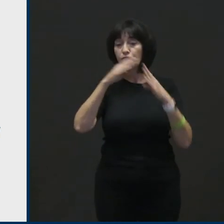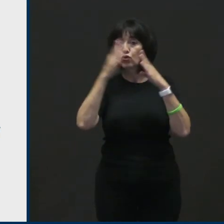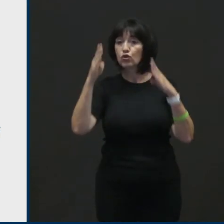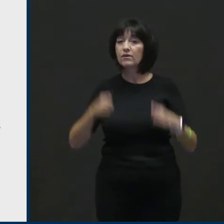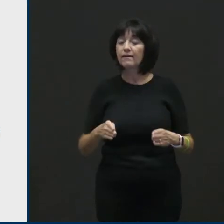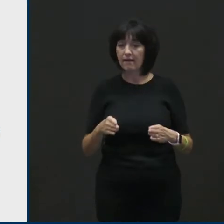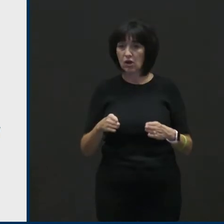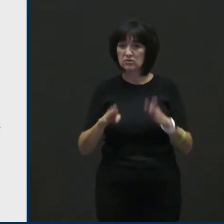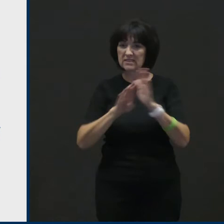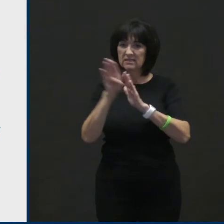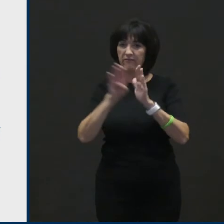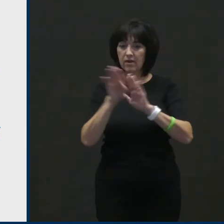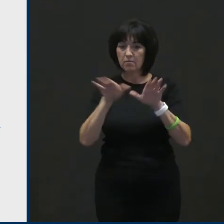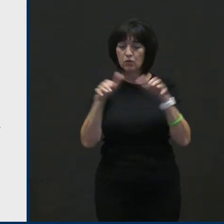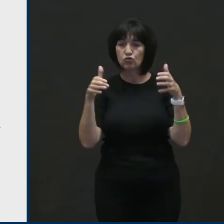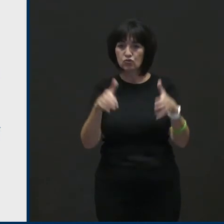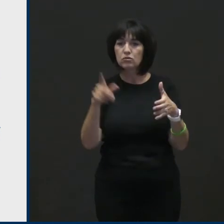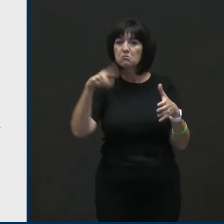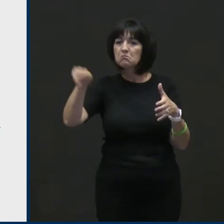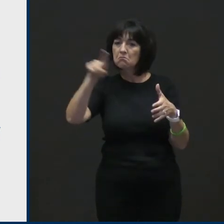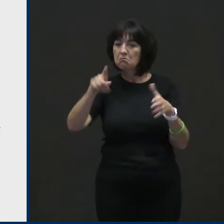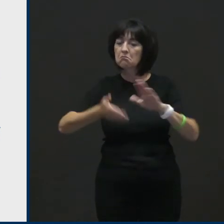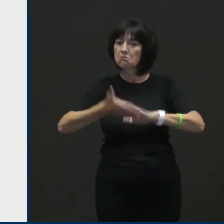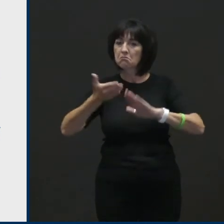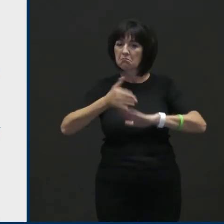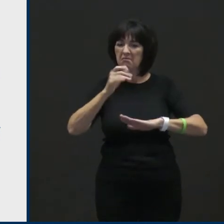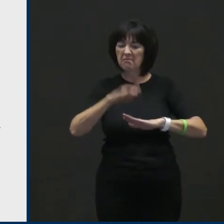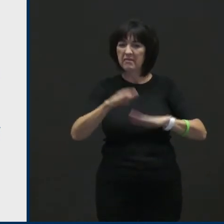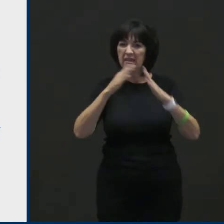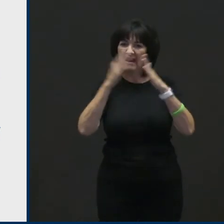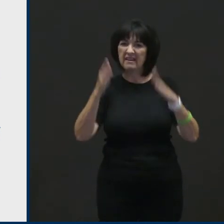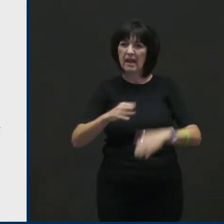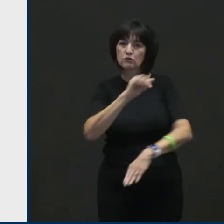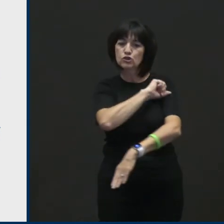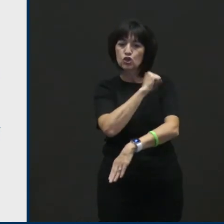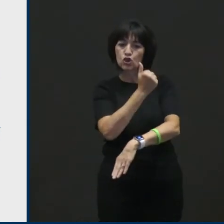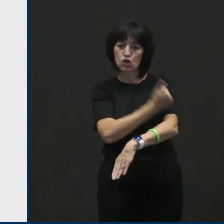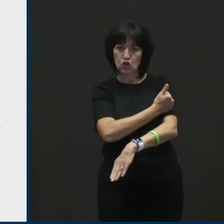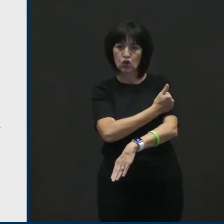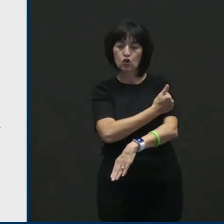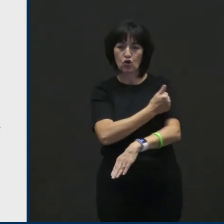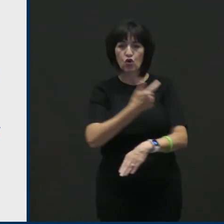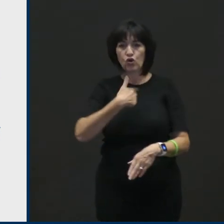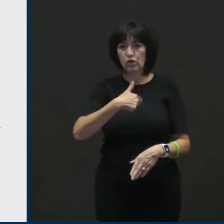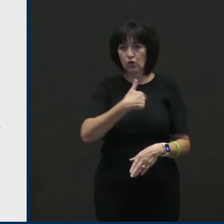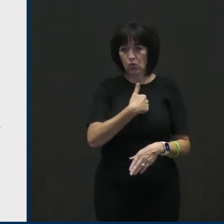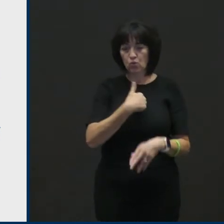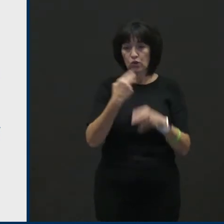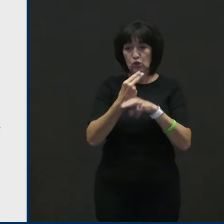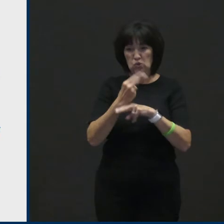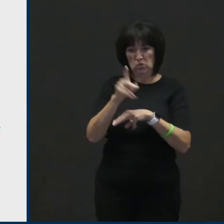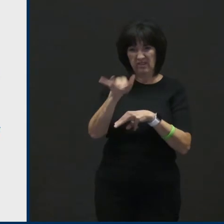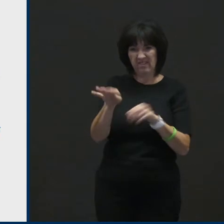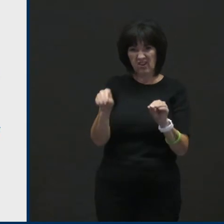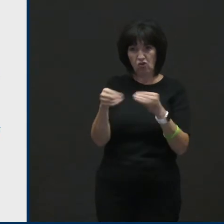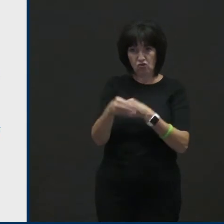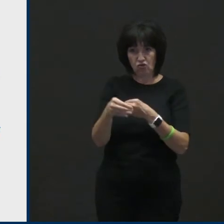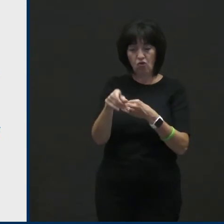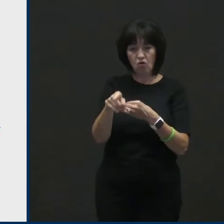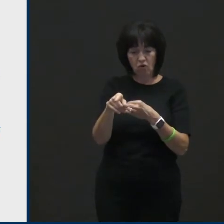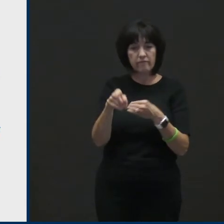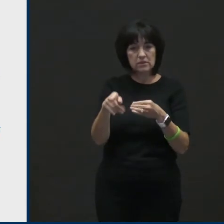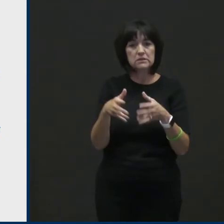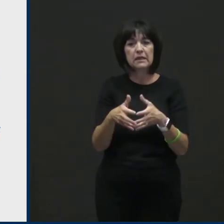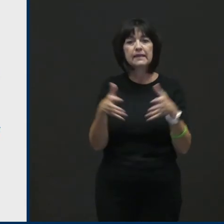State Emergency Housing Repair Program with the Delaware State Housing Authority right now. We're going to take that, expand that to make sure it's available